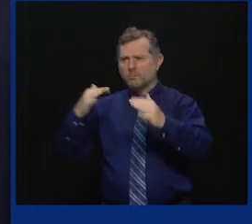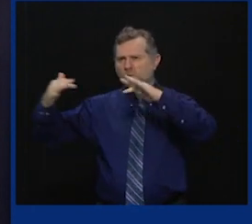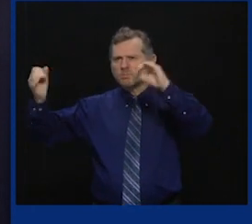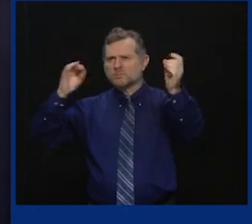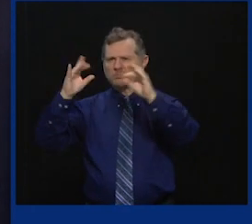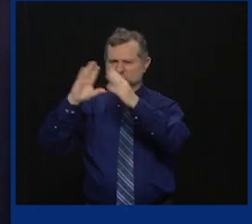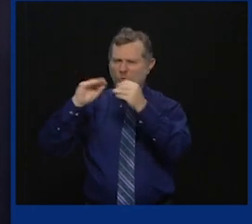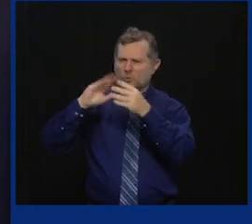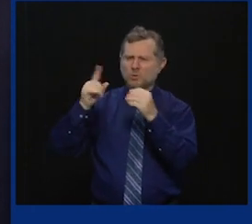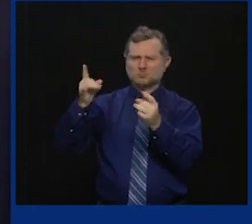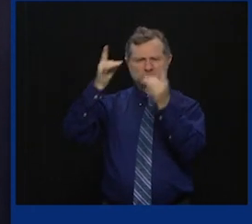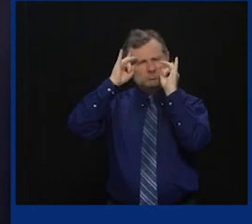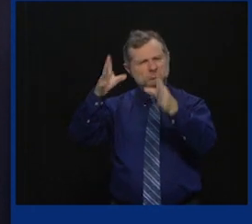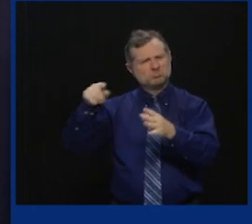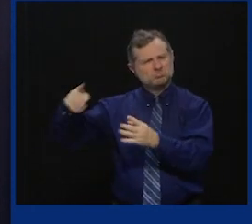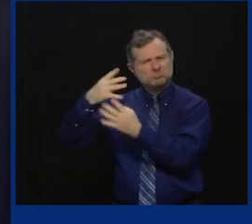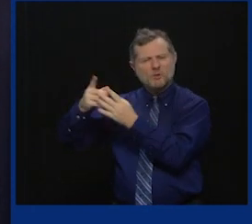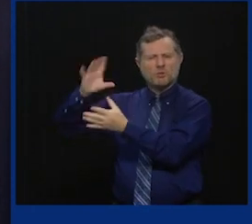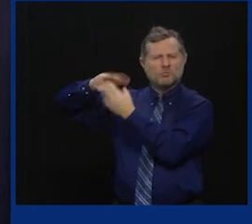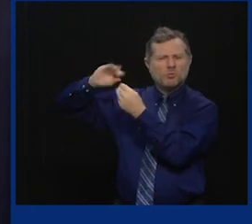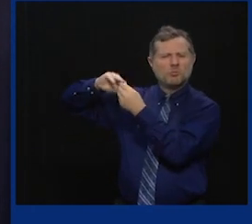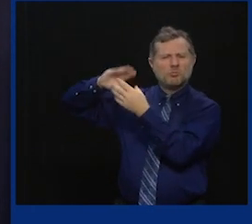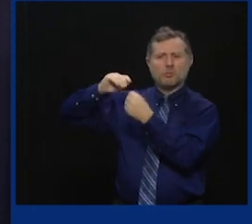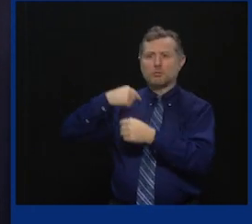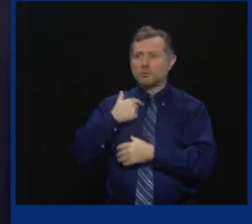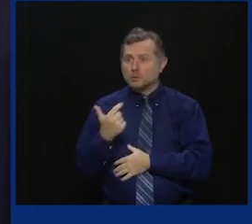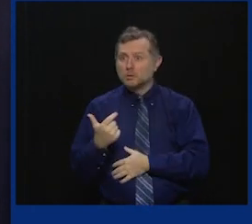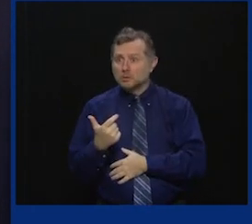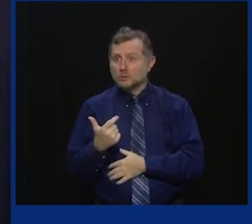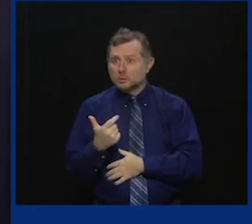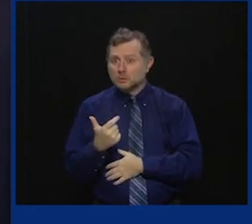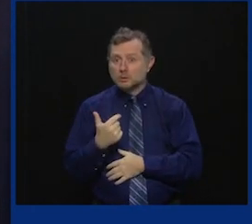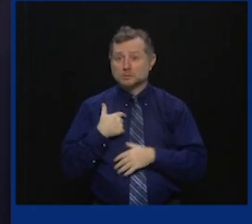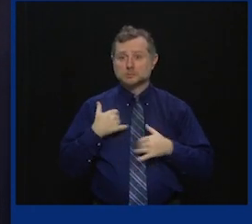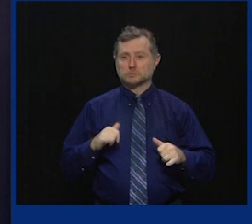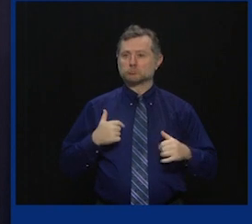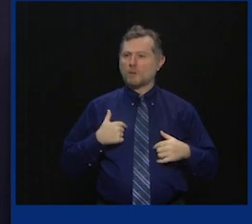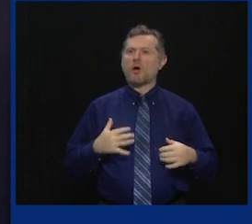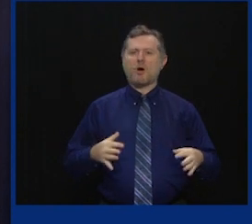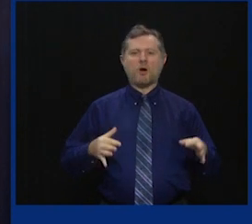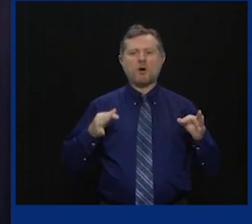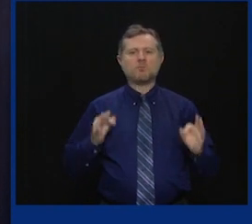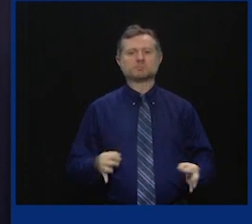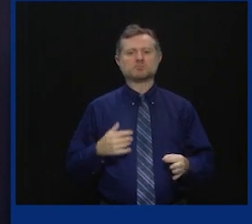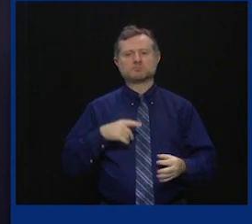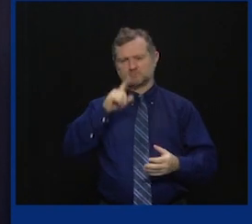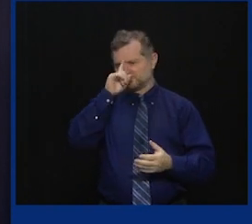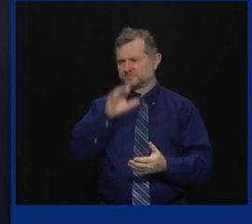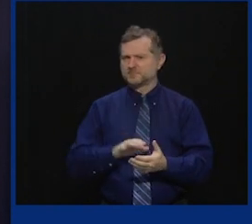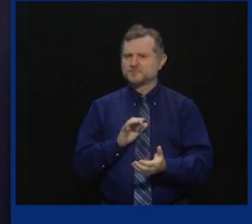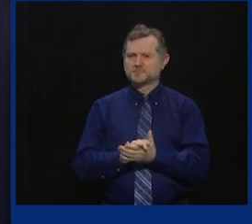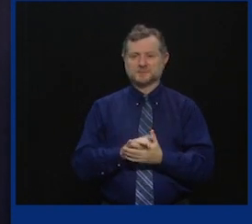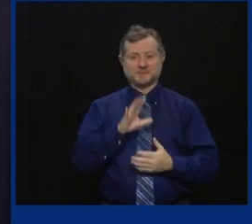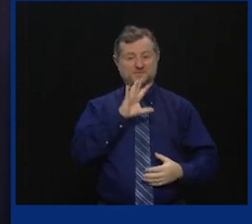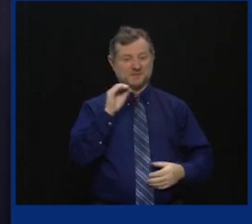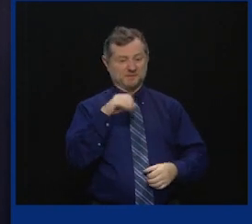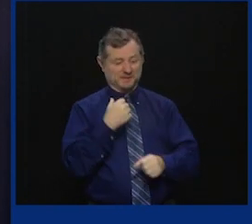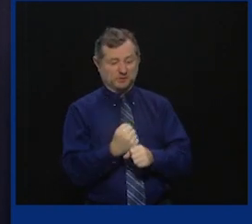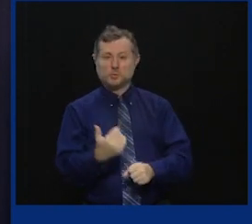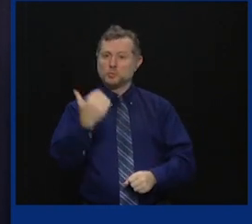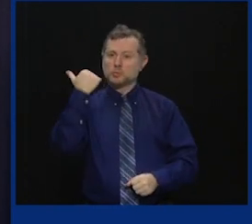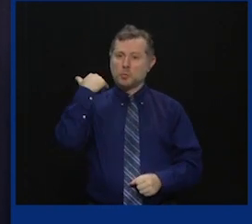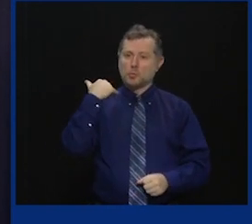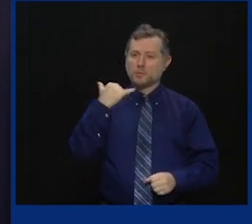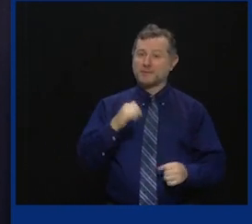circumstances. And I am steeled in the resolve that that should not have happened 50 years ago, and it sure as hell